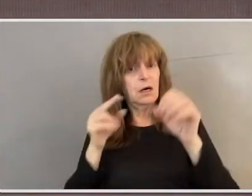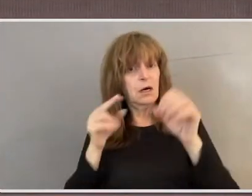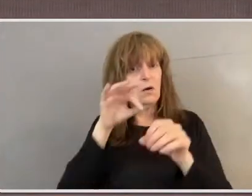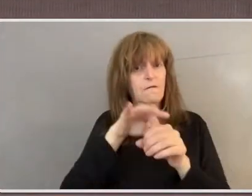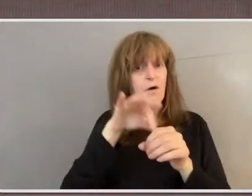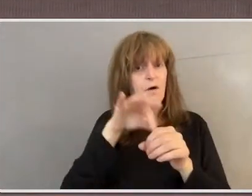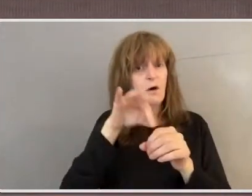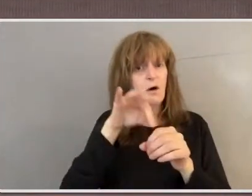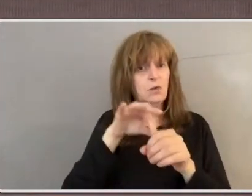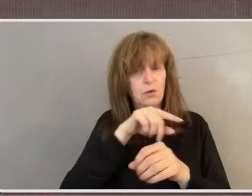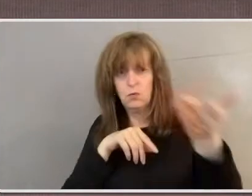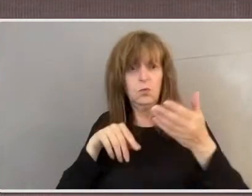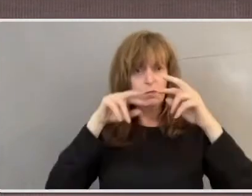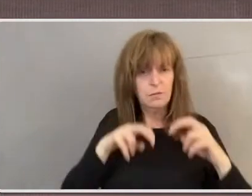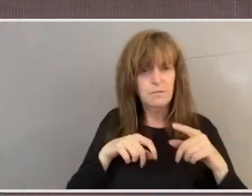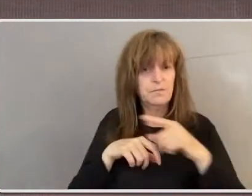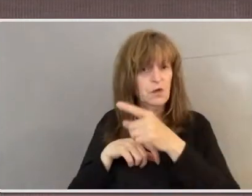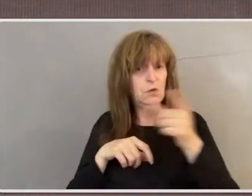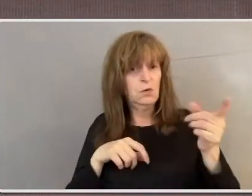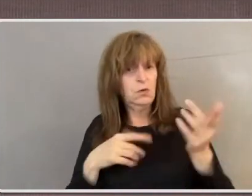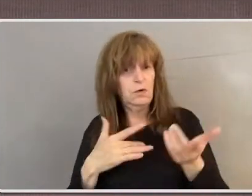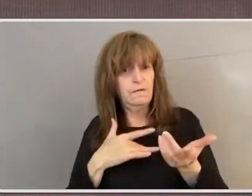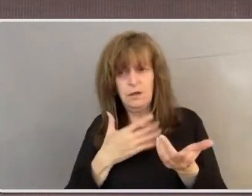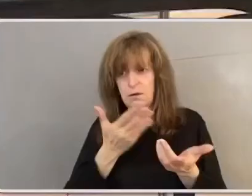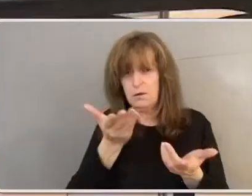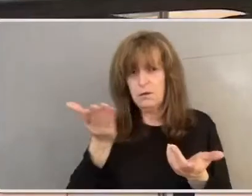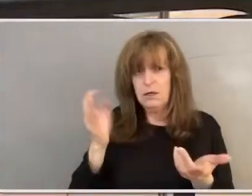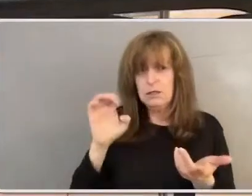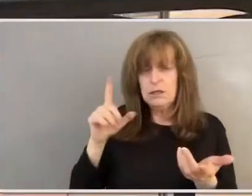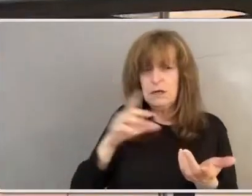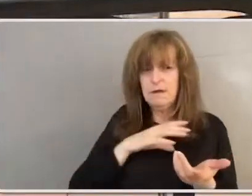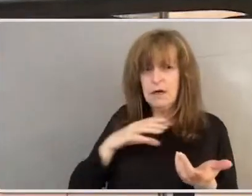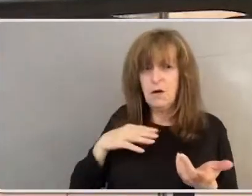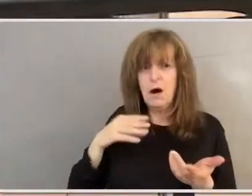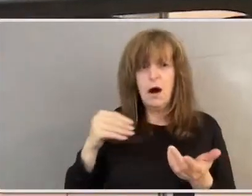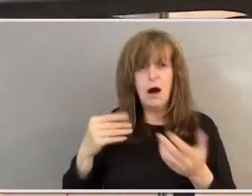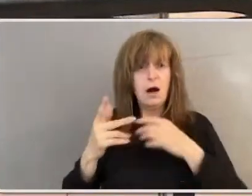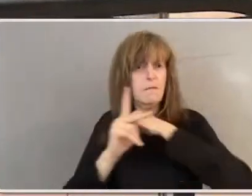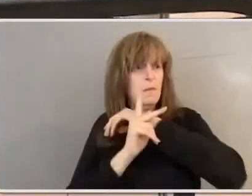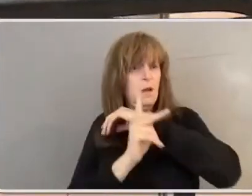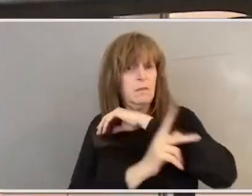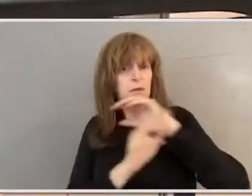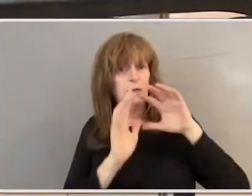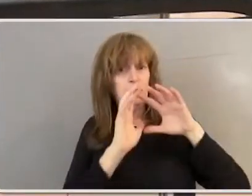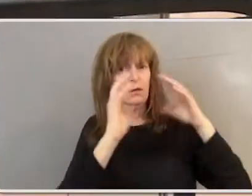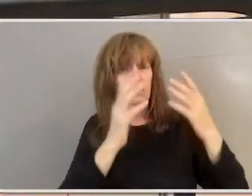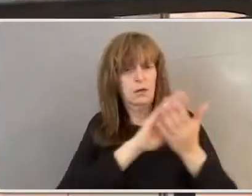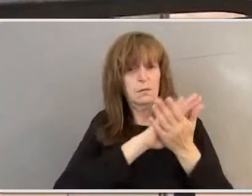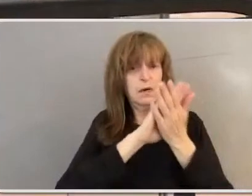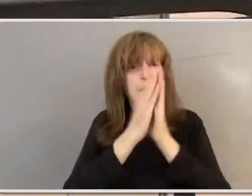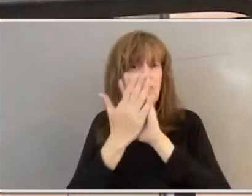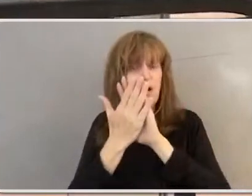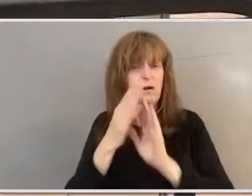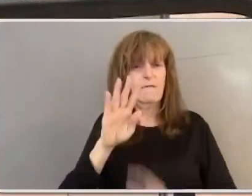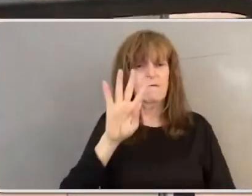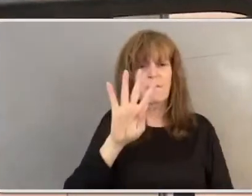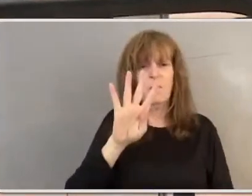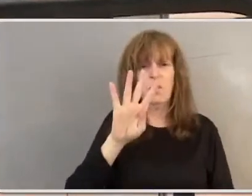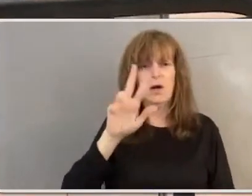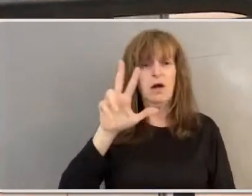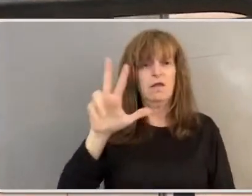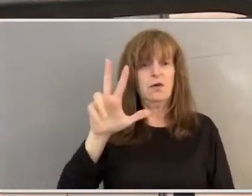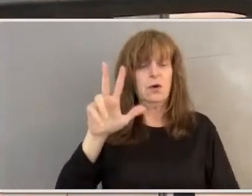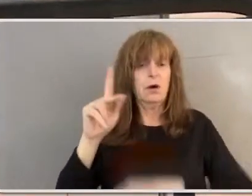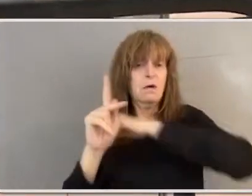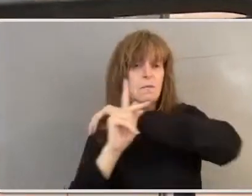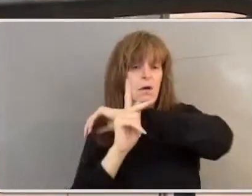fellow parliamentarians will together form the 43rd Parliament of Ontario. As Lieutenant